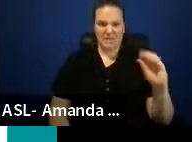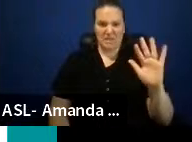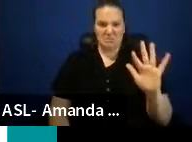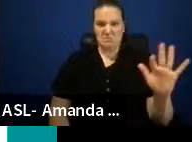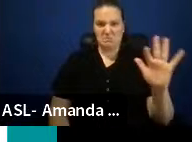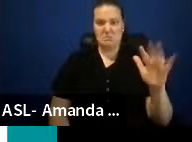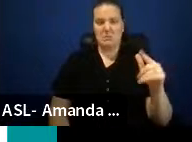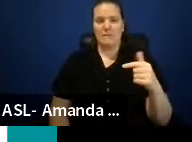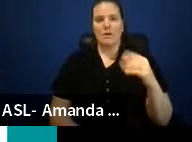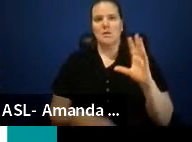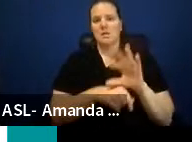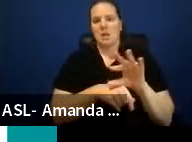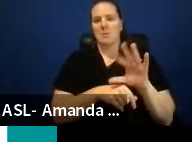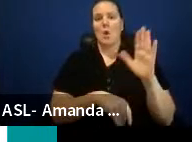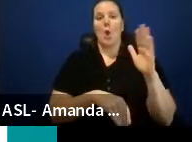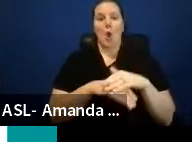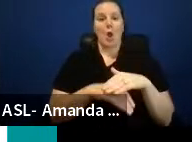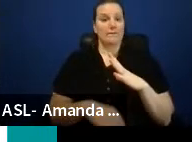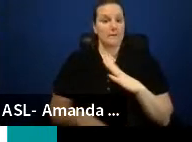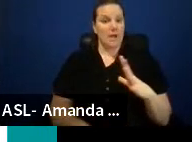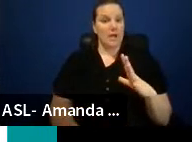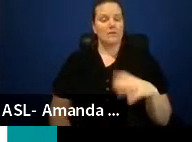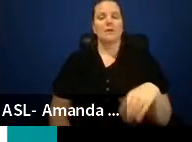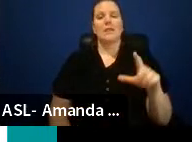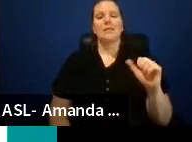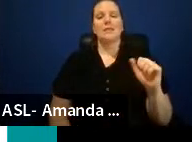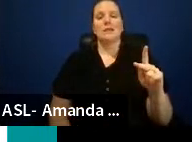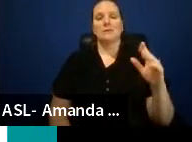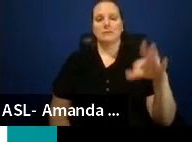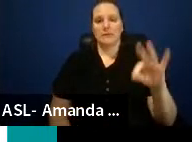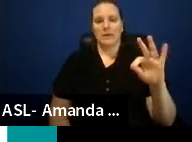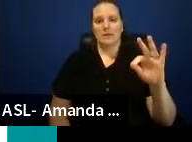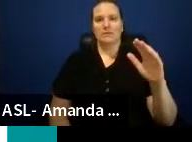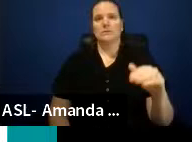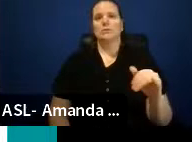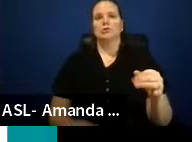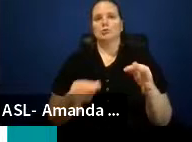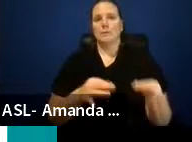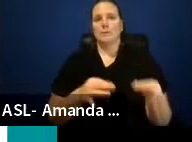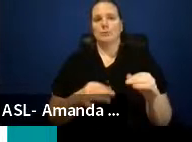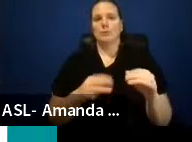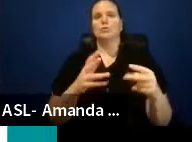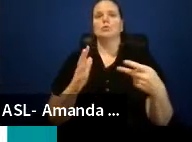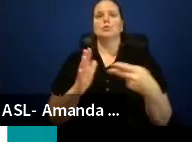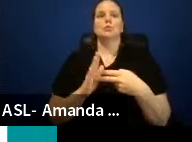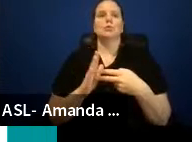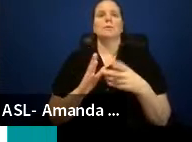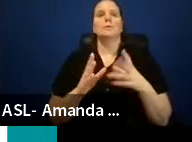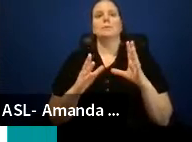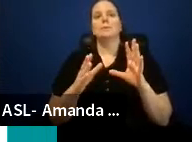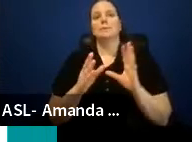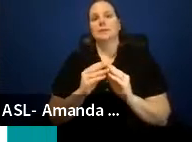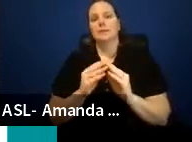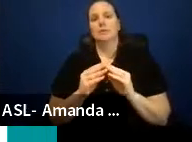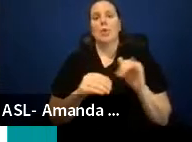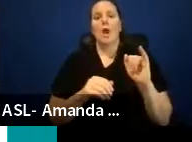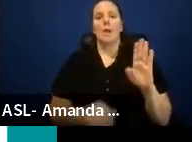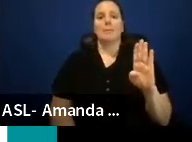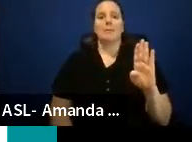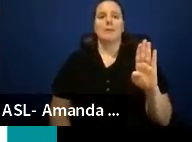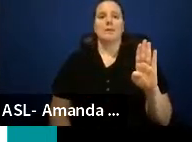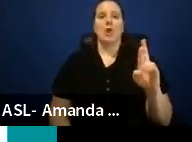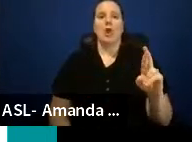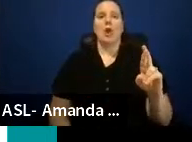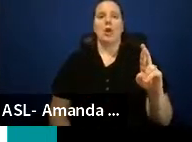turn on your camera. Please use the link located in the meeting description on the YouTube meeting page or on the IBR CBAG